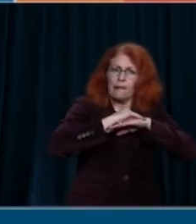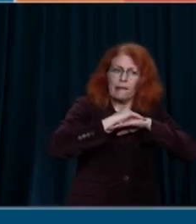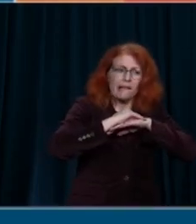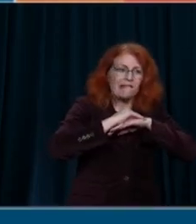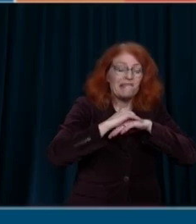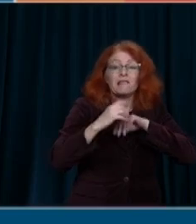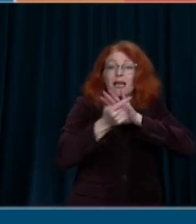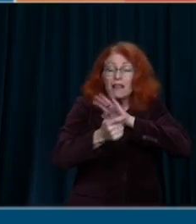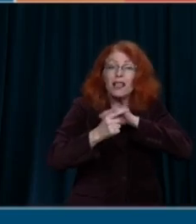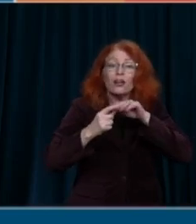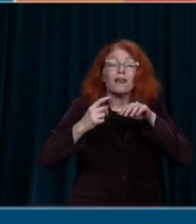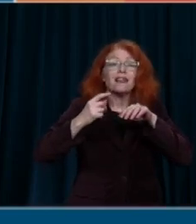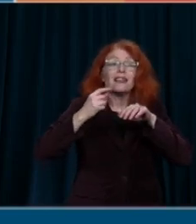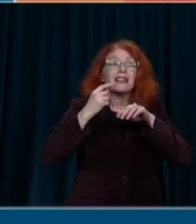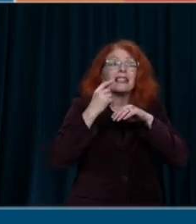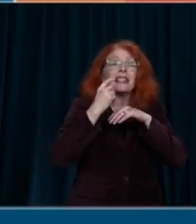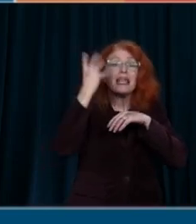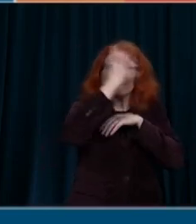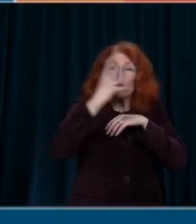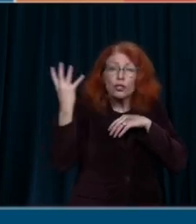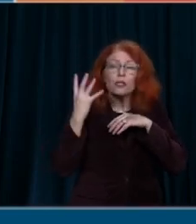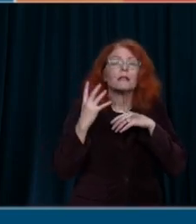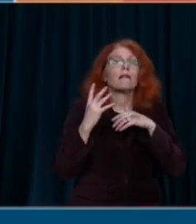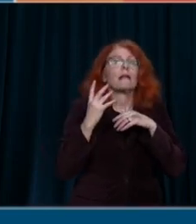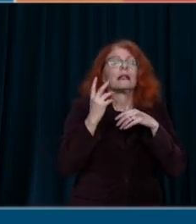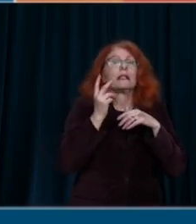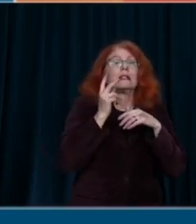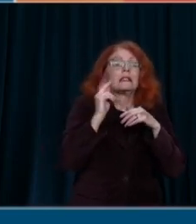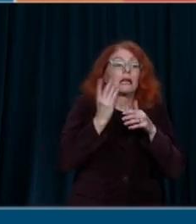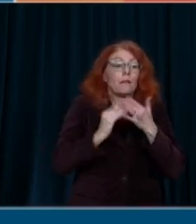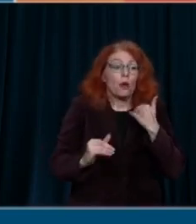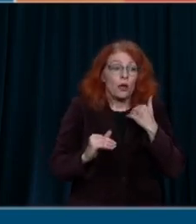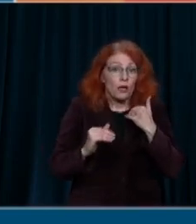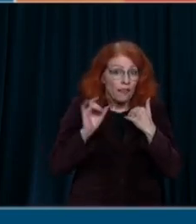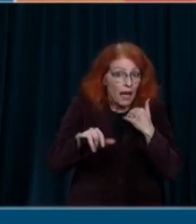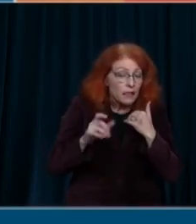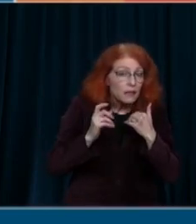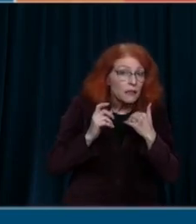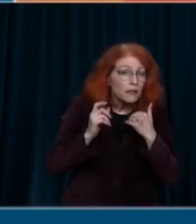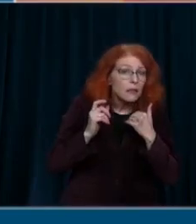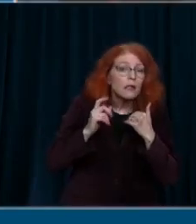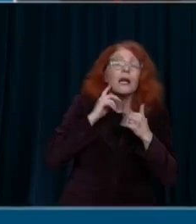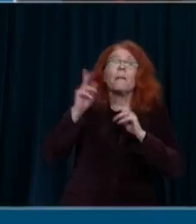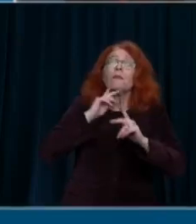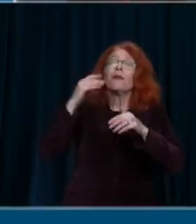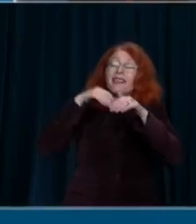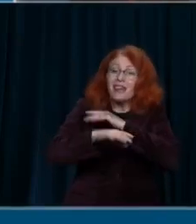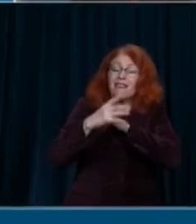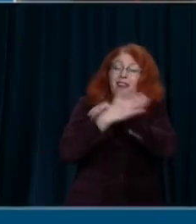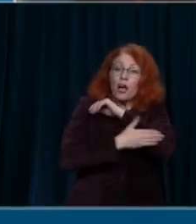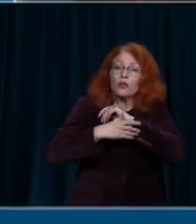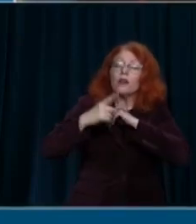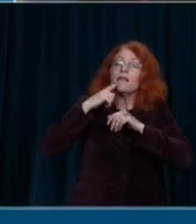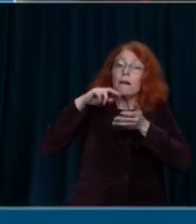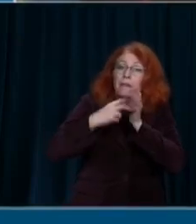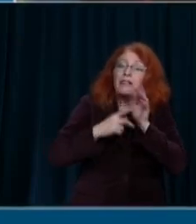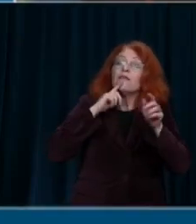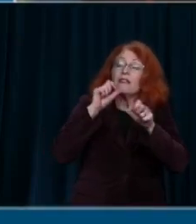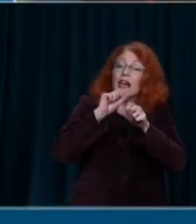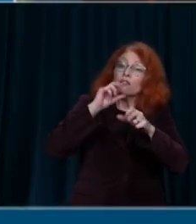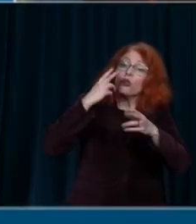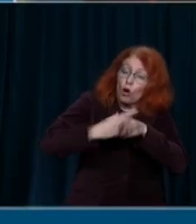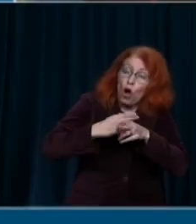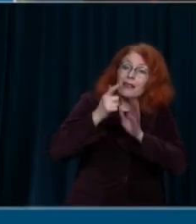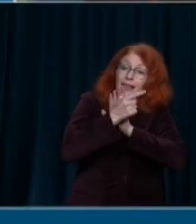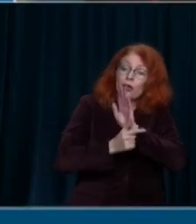Illegal immigration, your second part? Are the people who come to this country and claim asylum, are they taking part in a legal process or